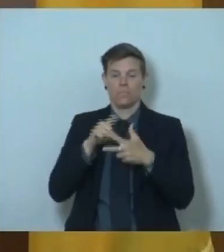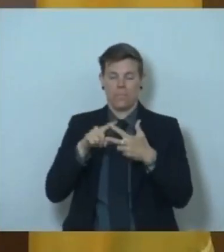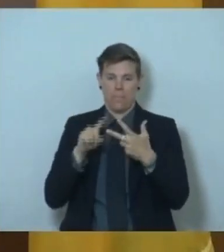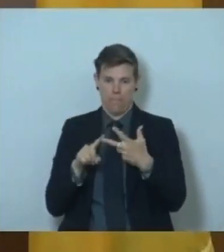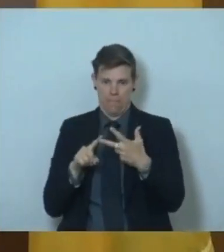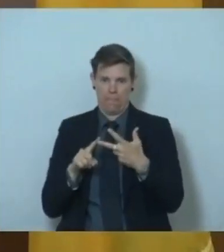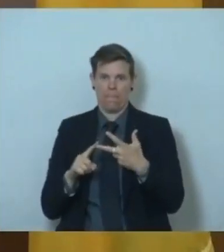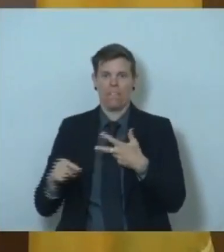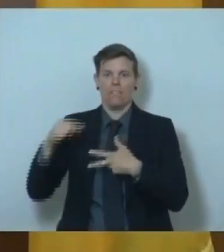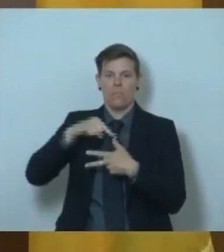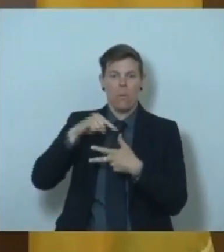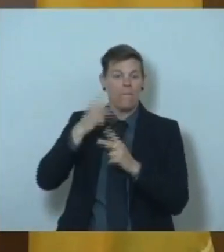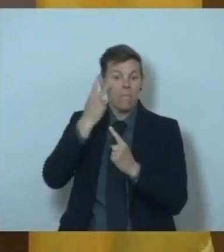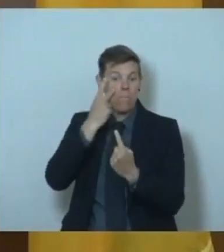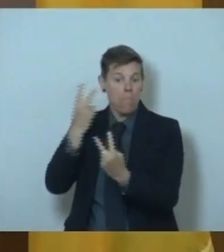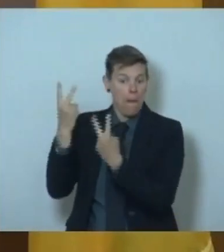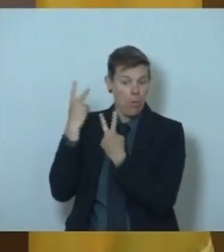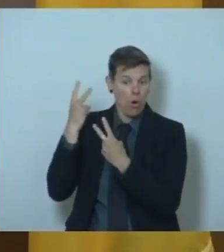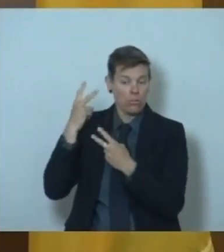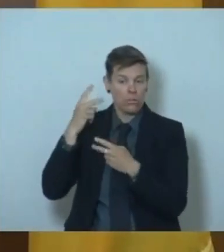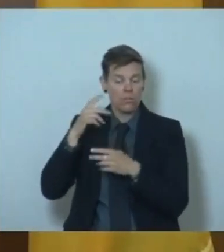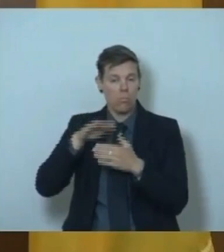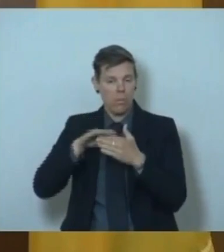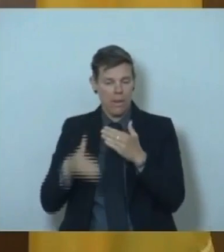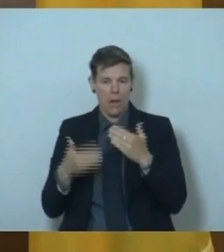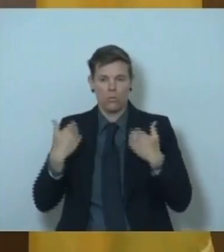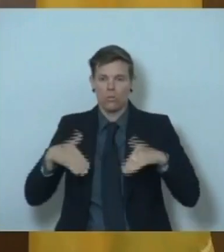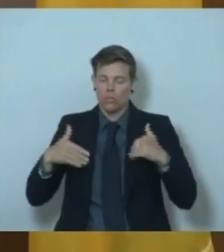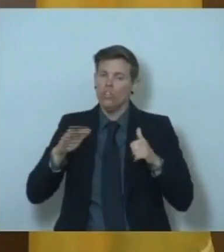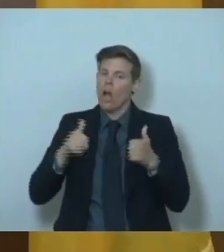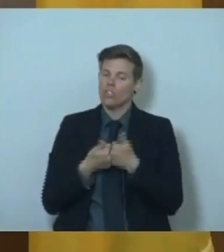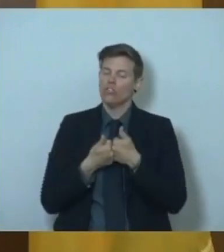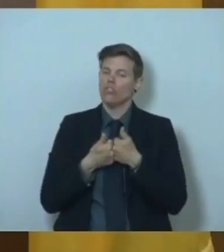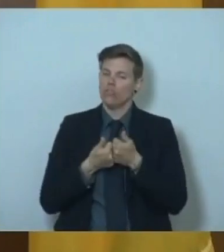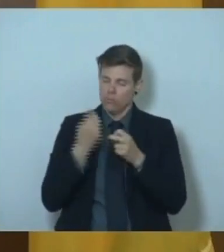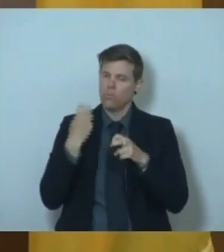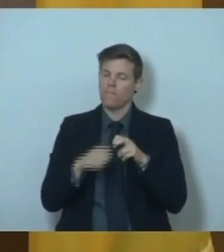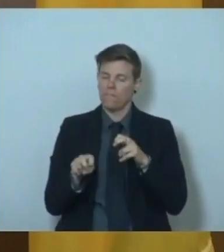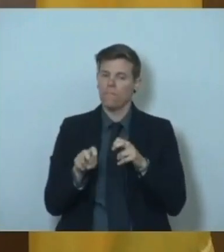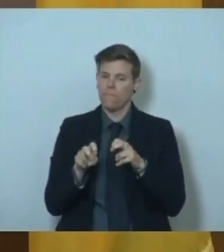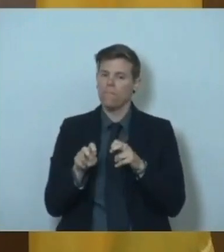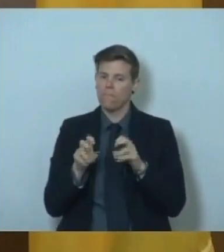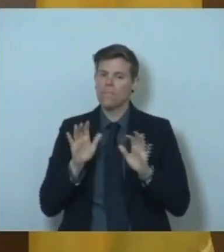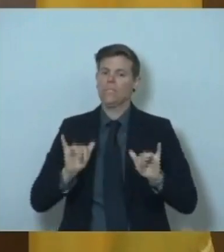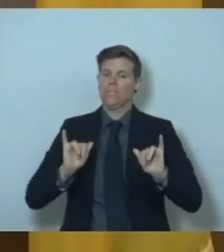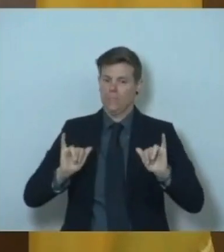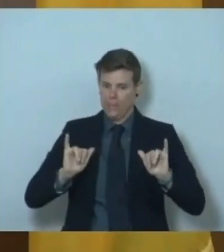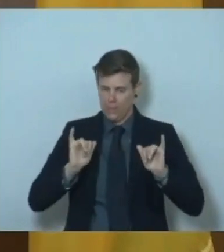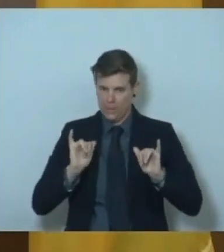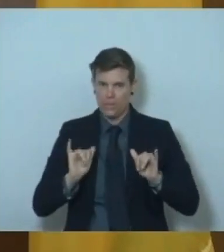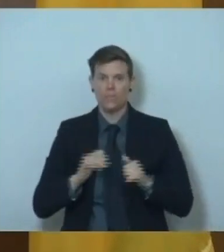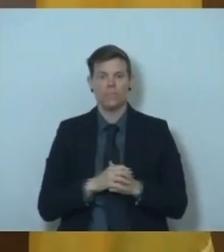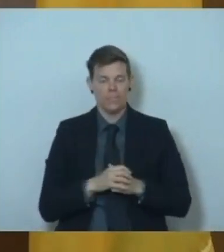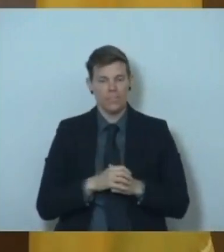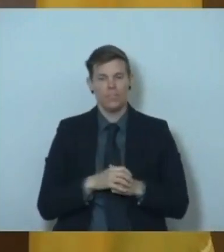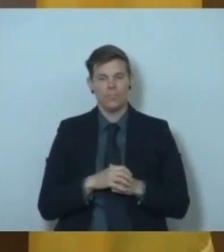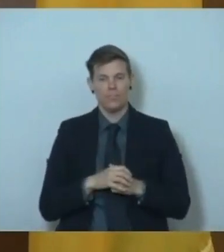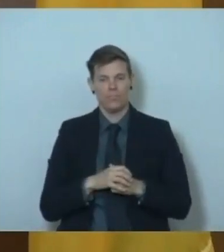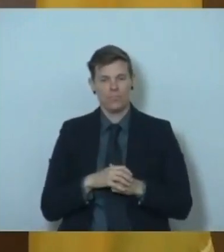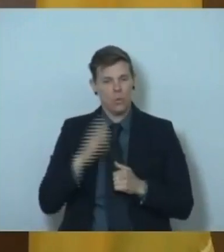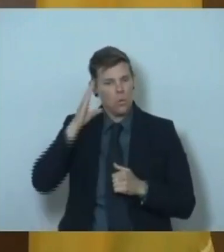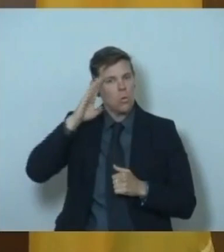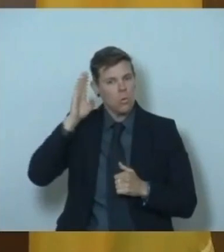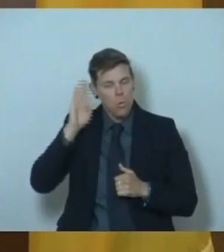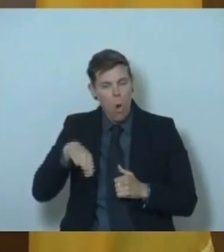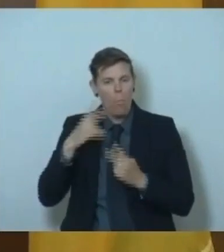an incredibly tough challenge. And it is because it is an important celebration,